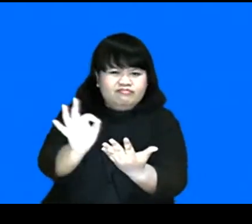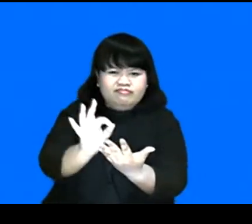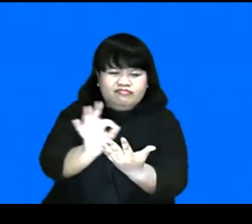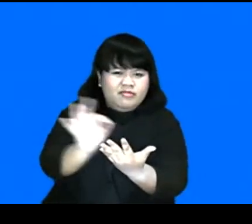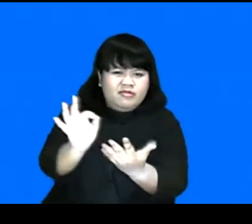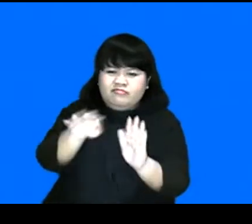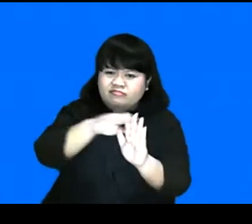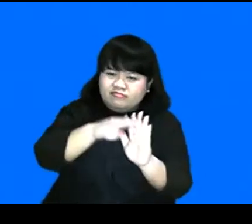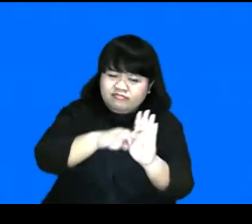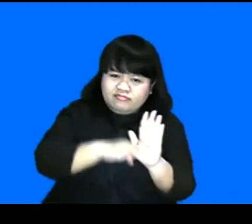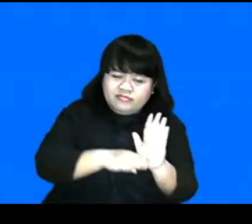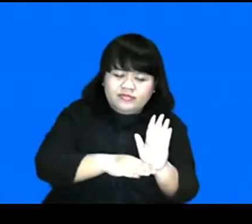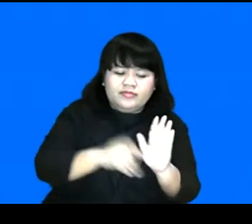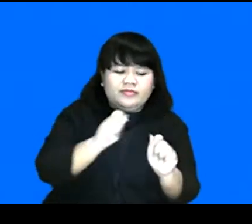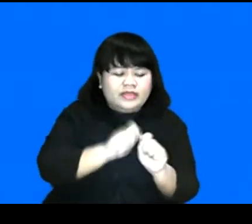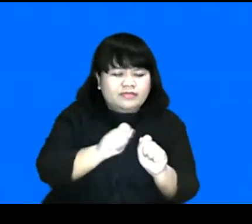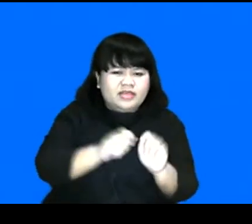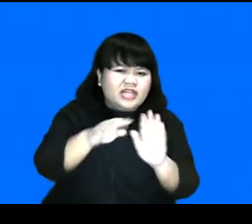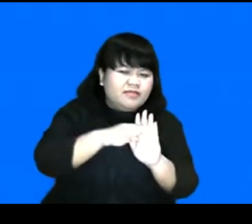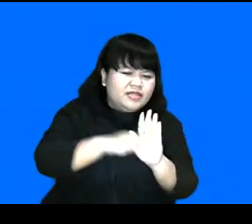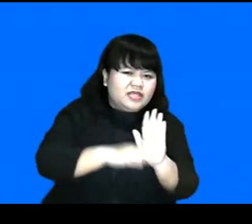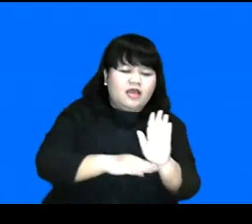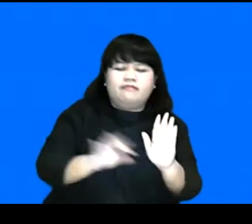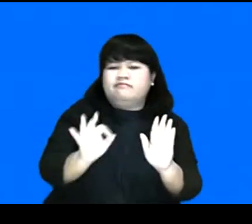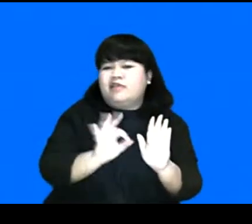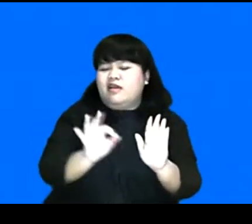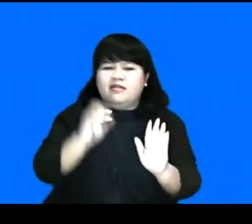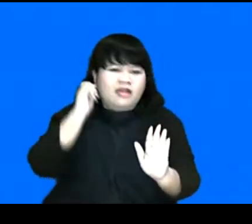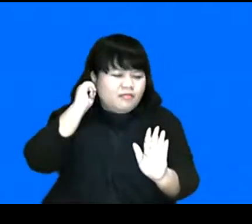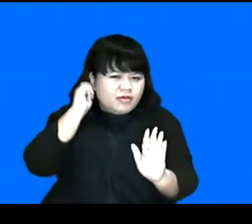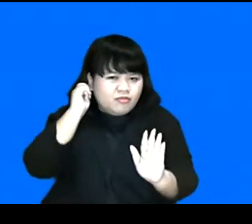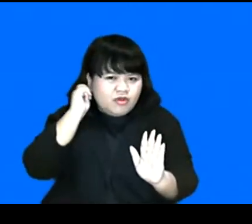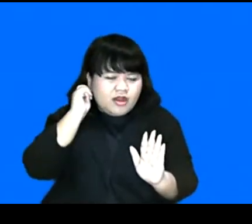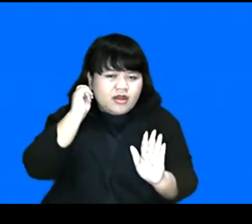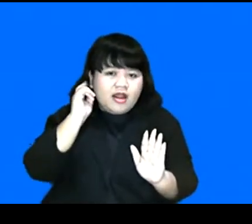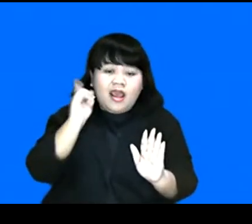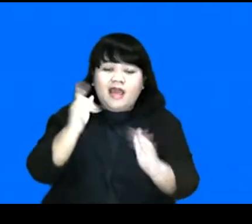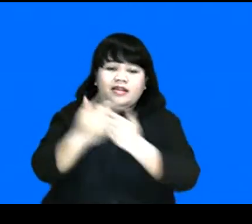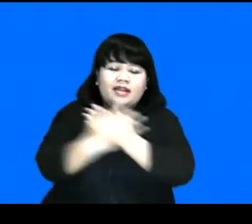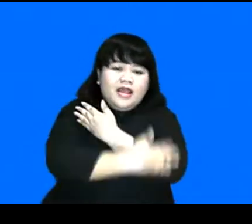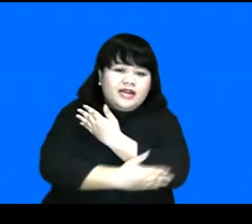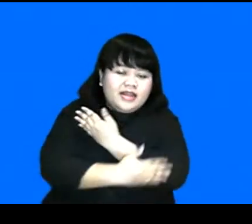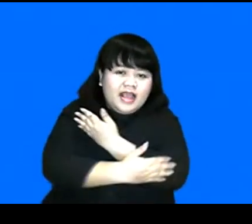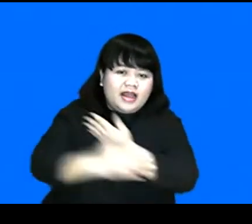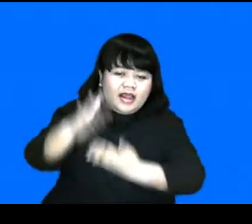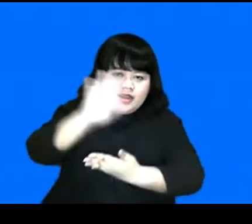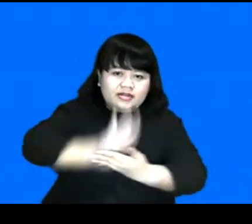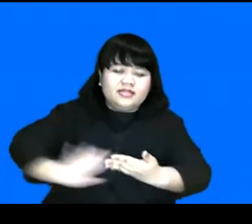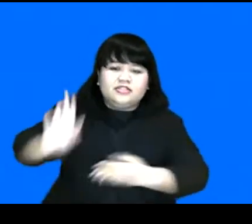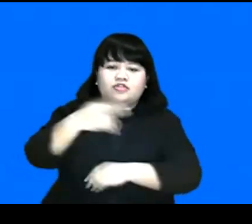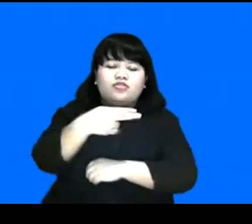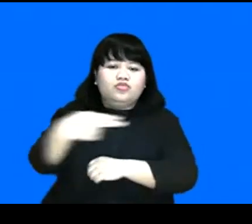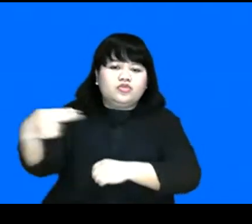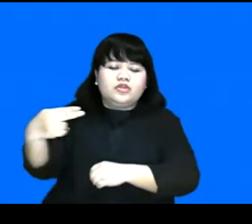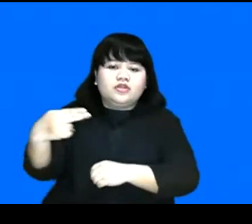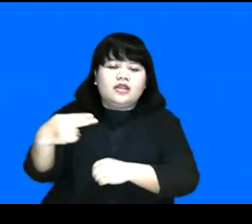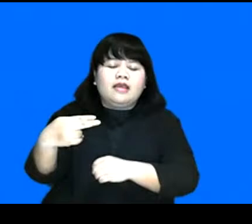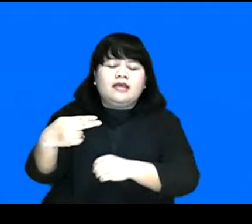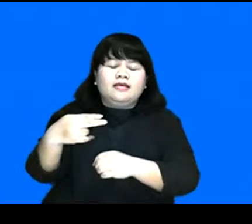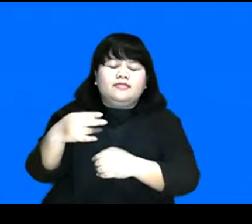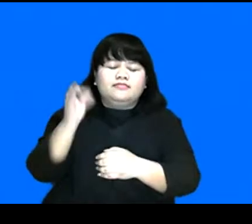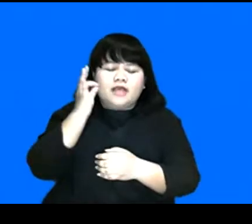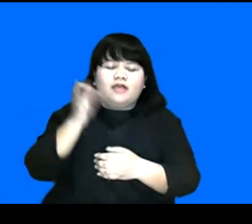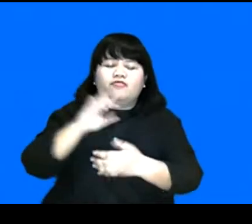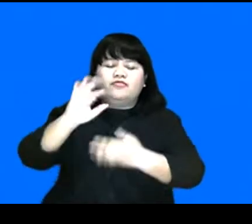I think most South Asian countries and across the world, our whole political system of elections, even in